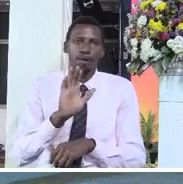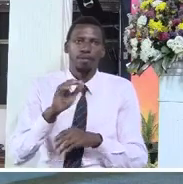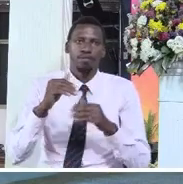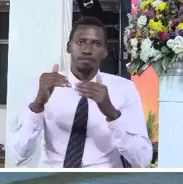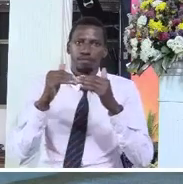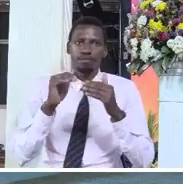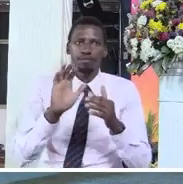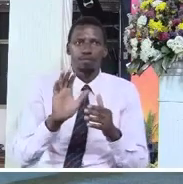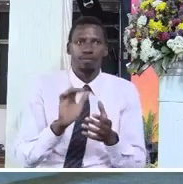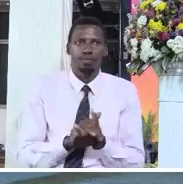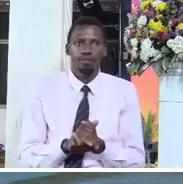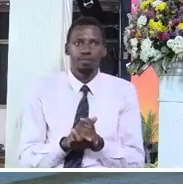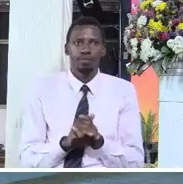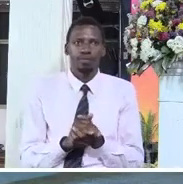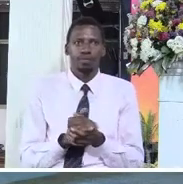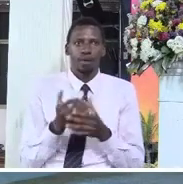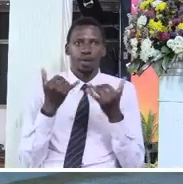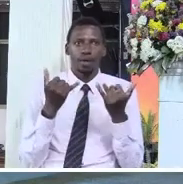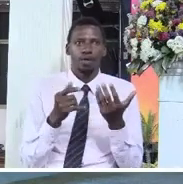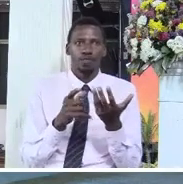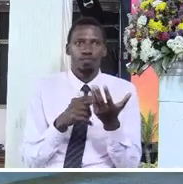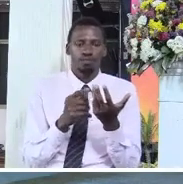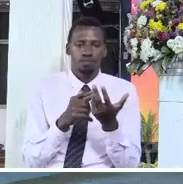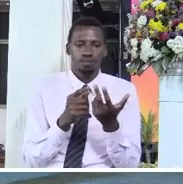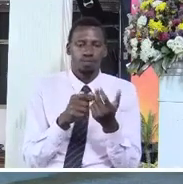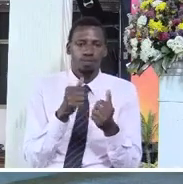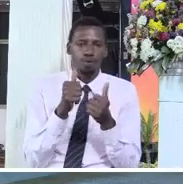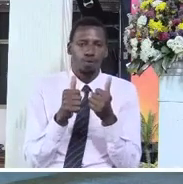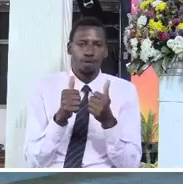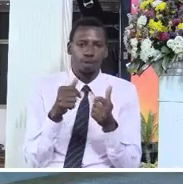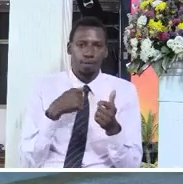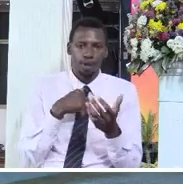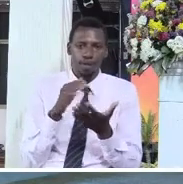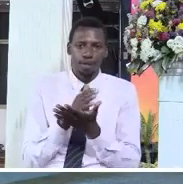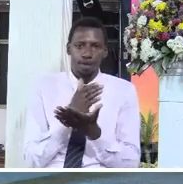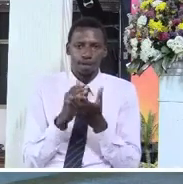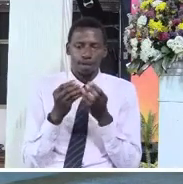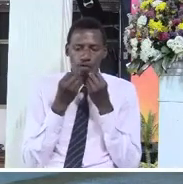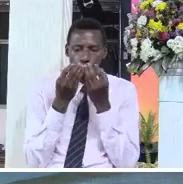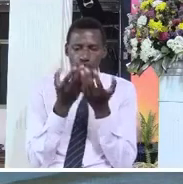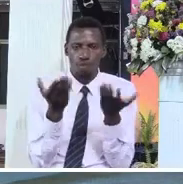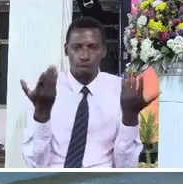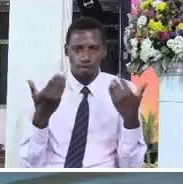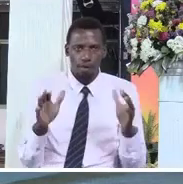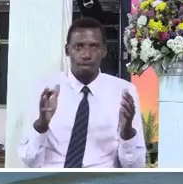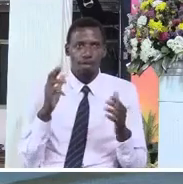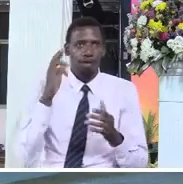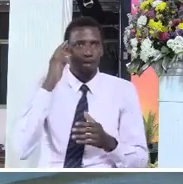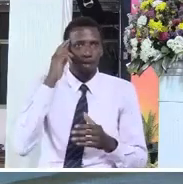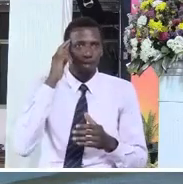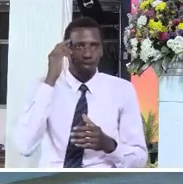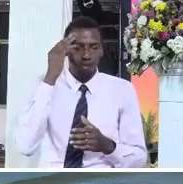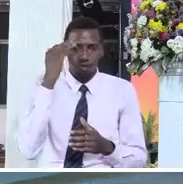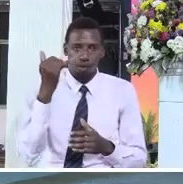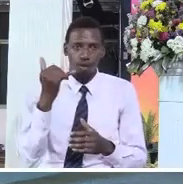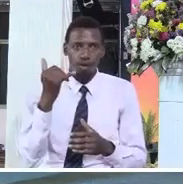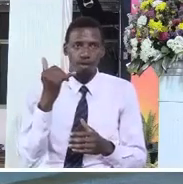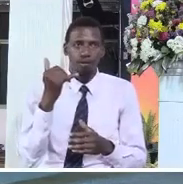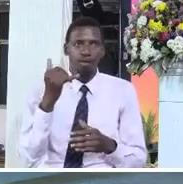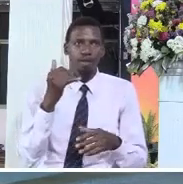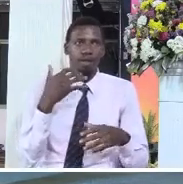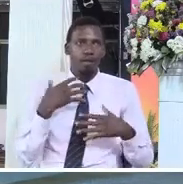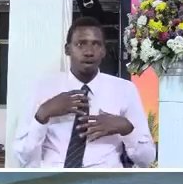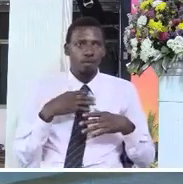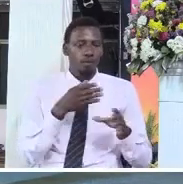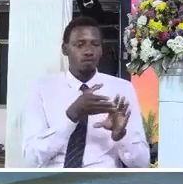Now, the statistics that I shared with you equally mentioned that the reasons why people leave church are rarely because of